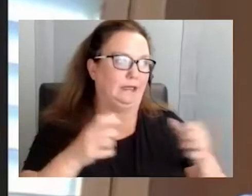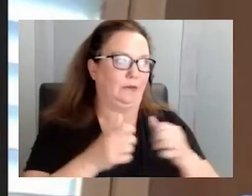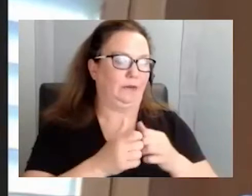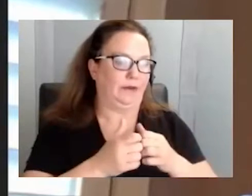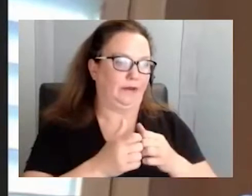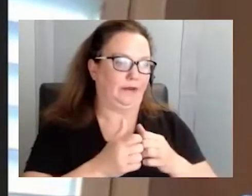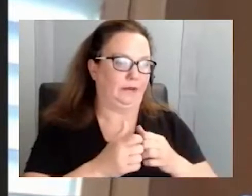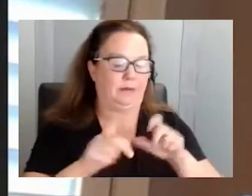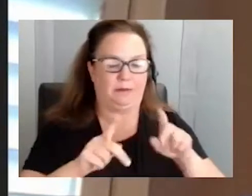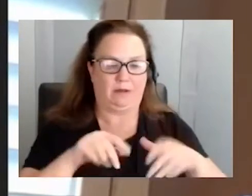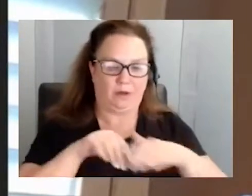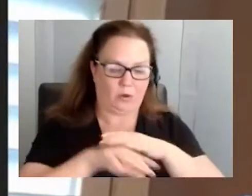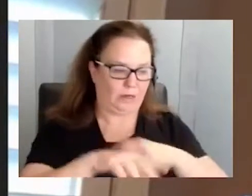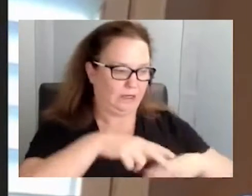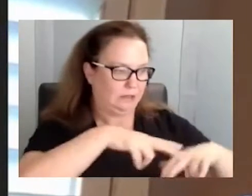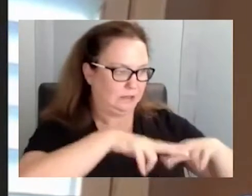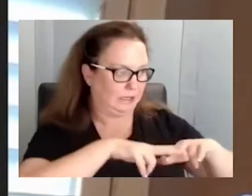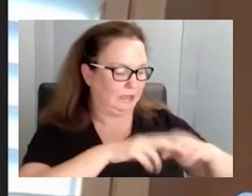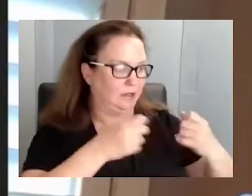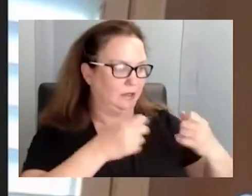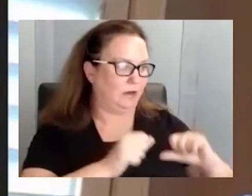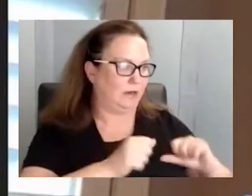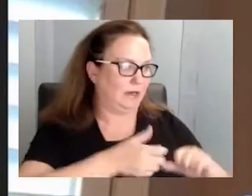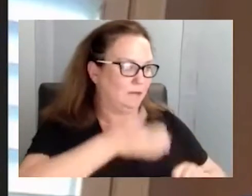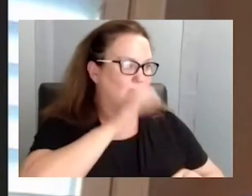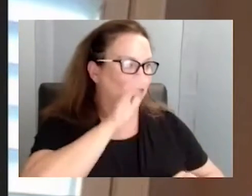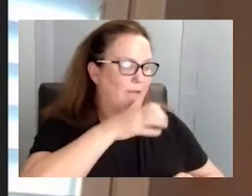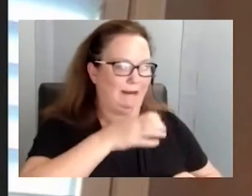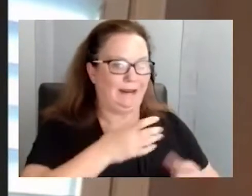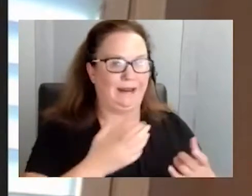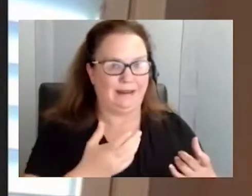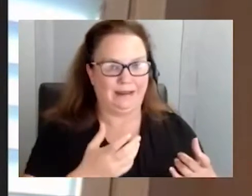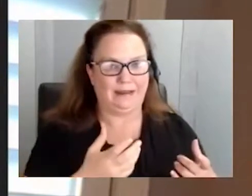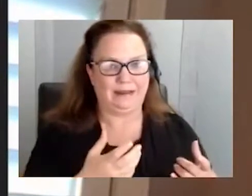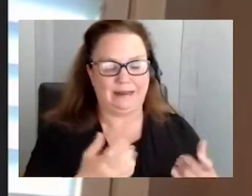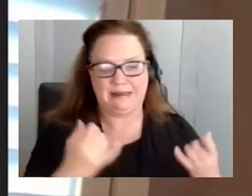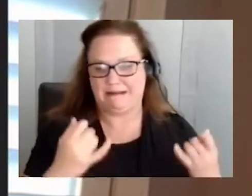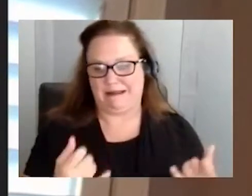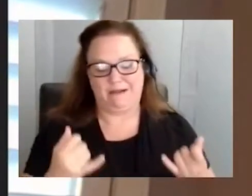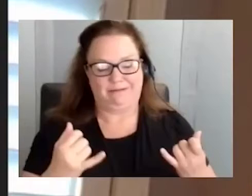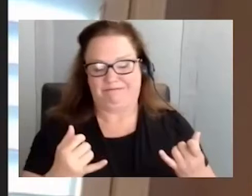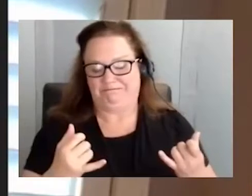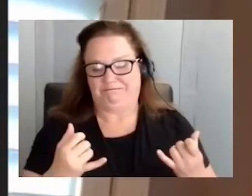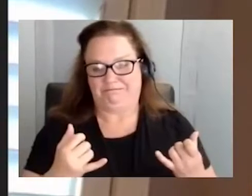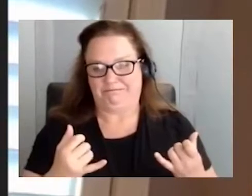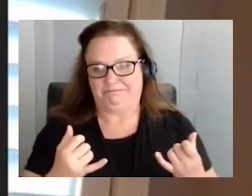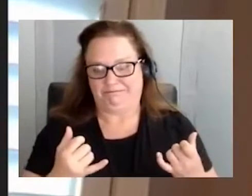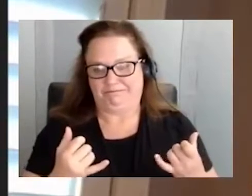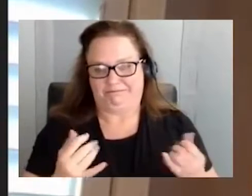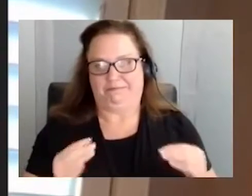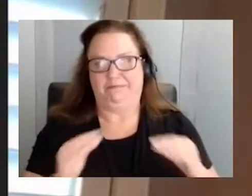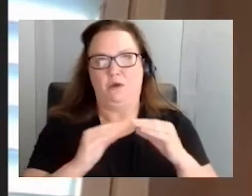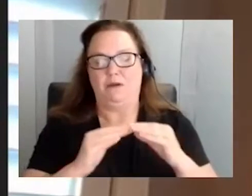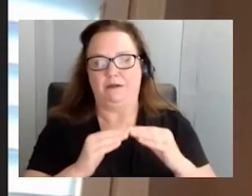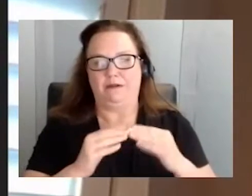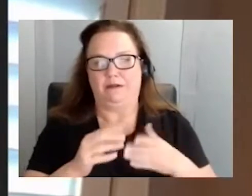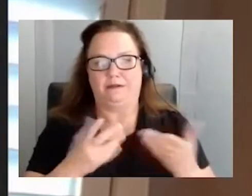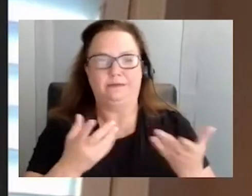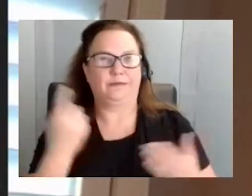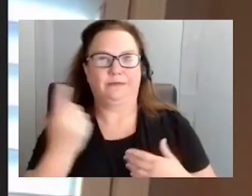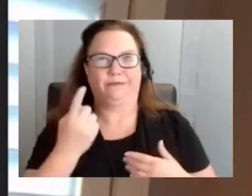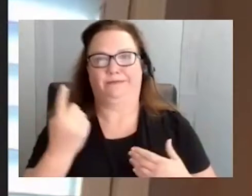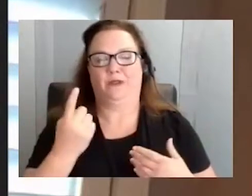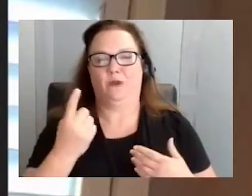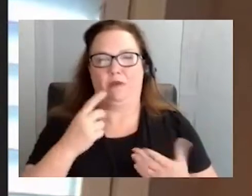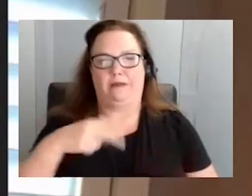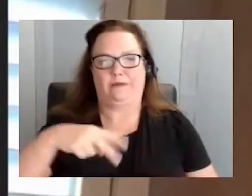to their seat and try to keep a drink or whatever in hand. Now it's been a lot more of only if they're